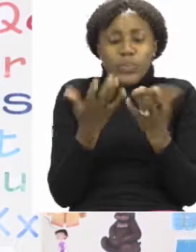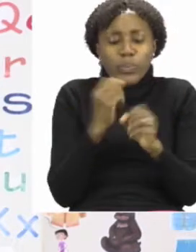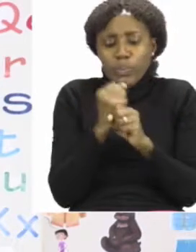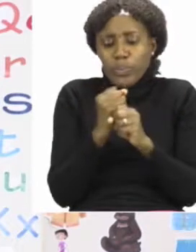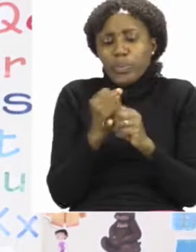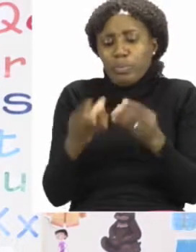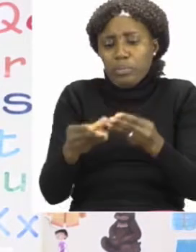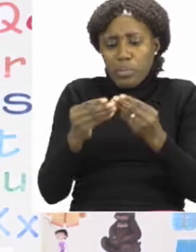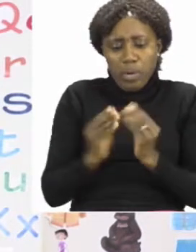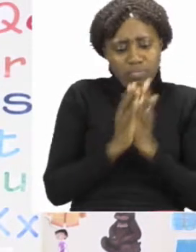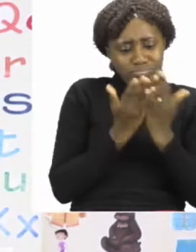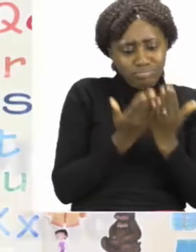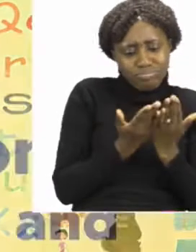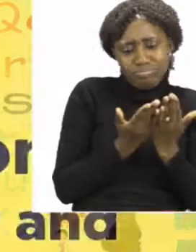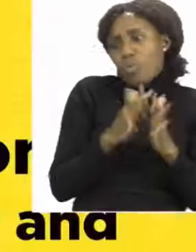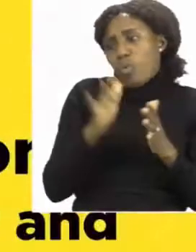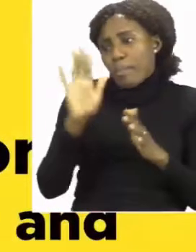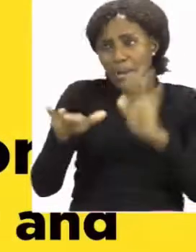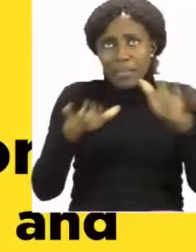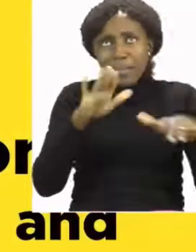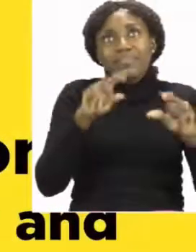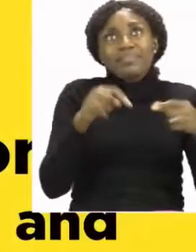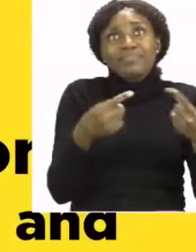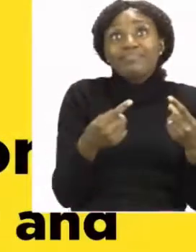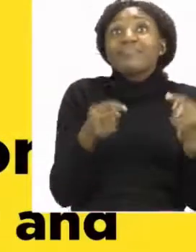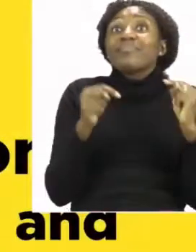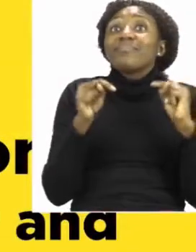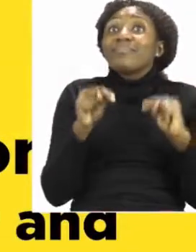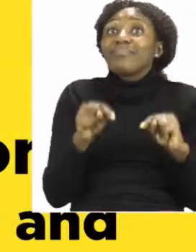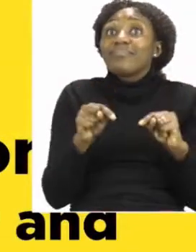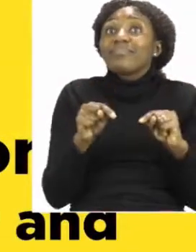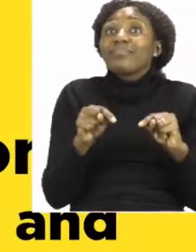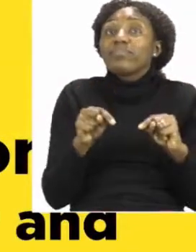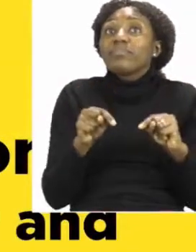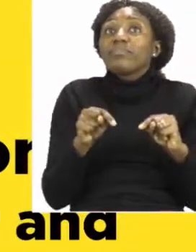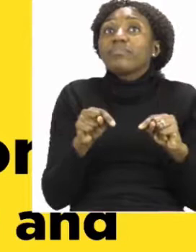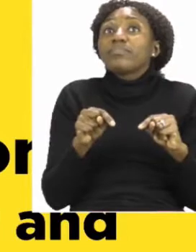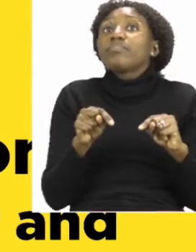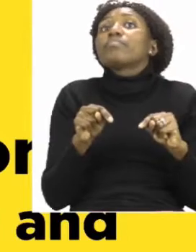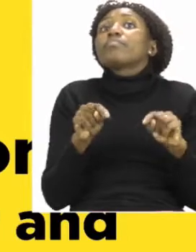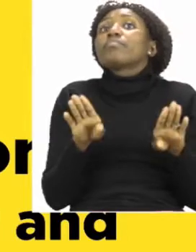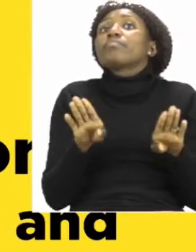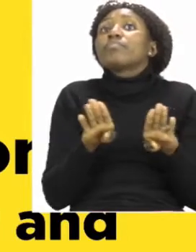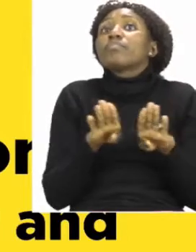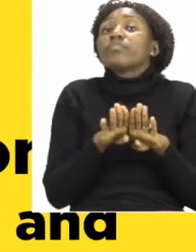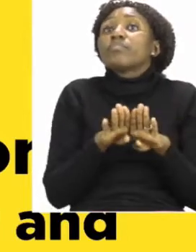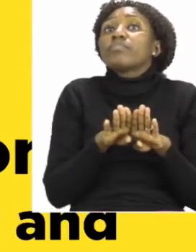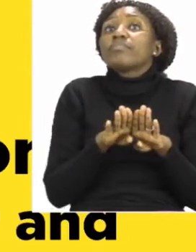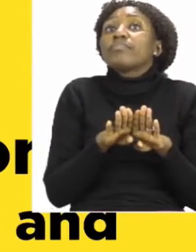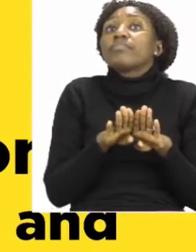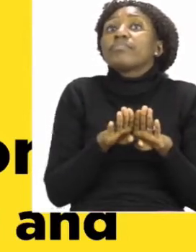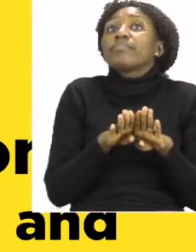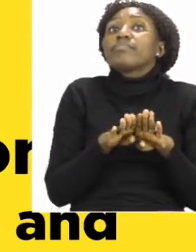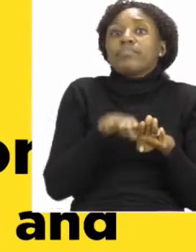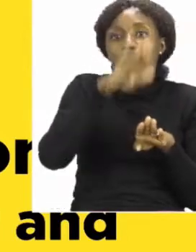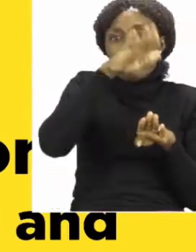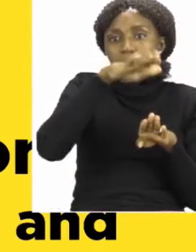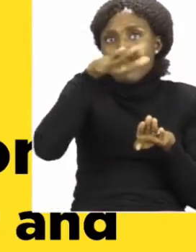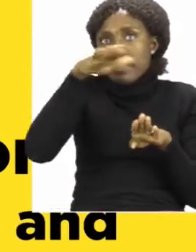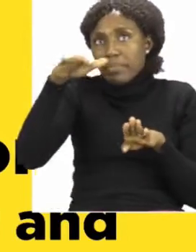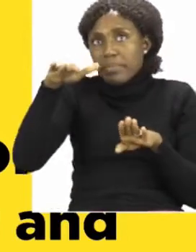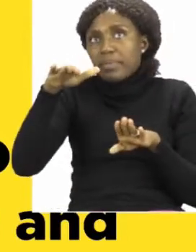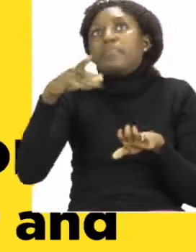are dry before you touch anything else. For today's lesson, we will be doing order